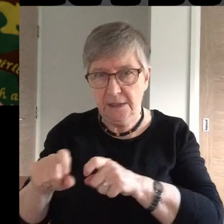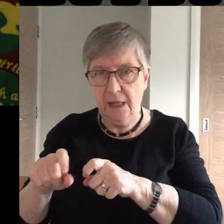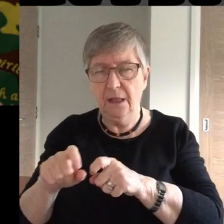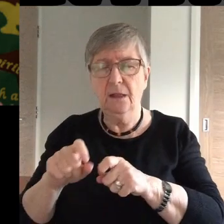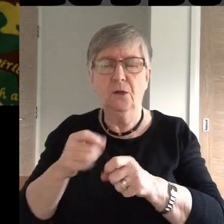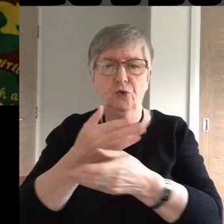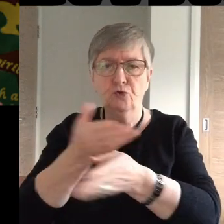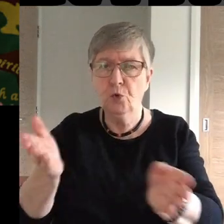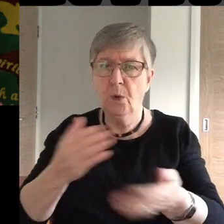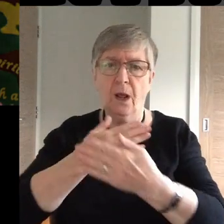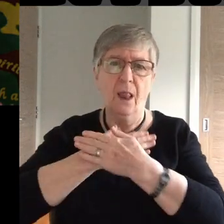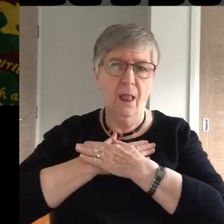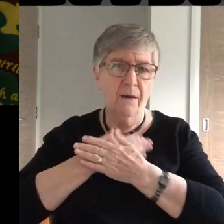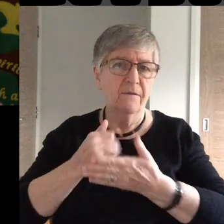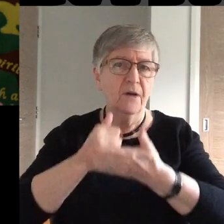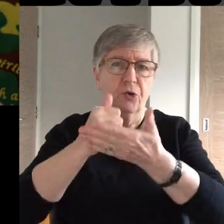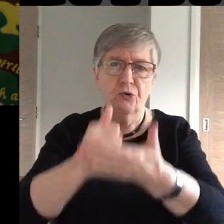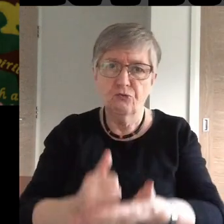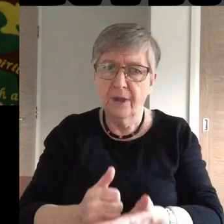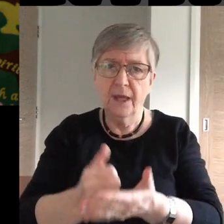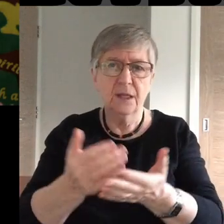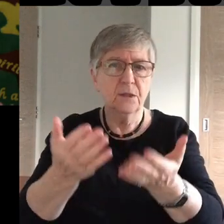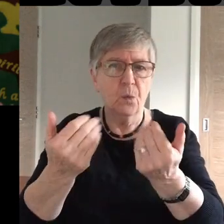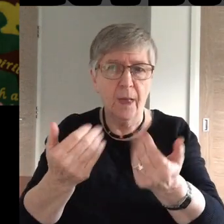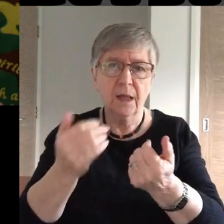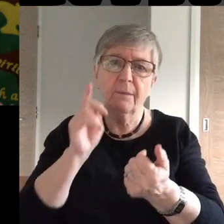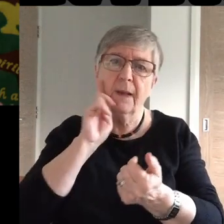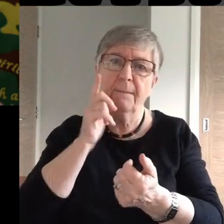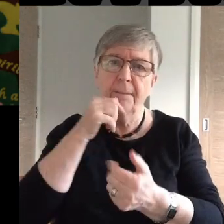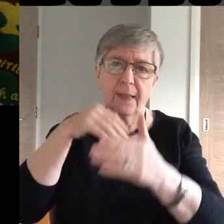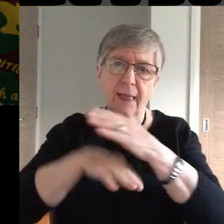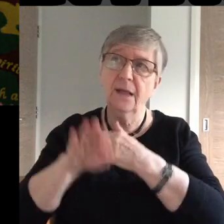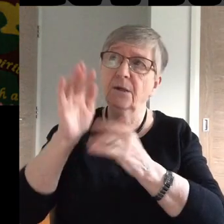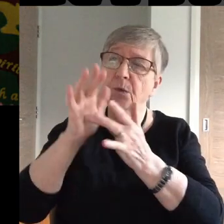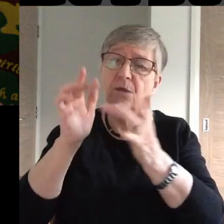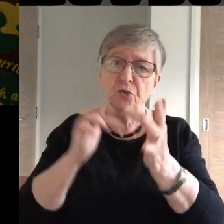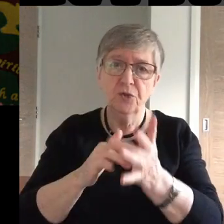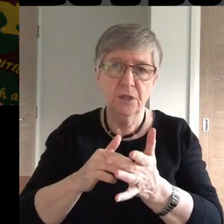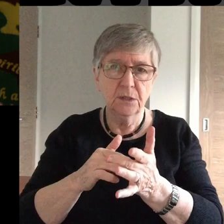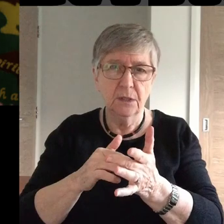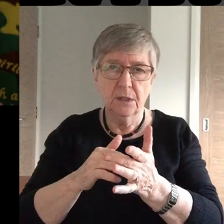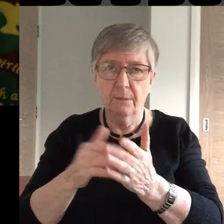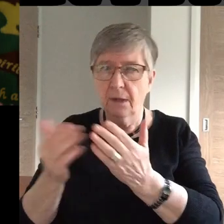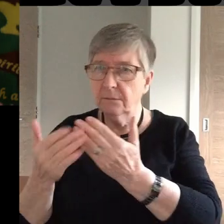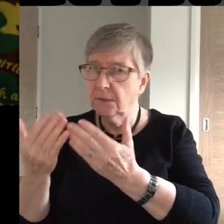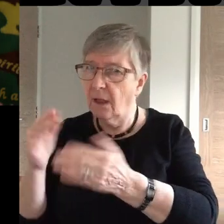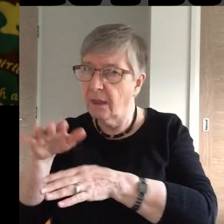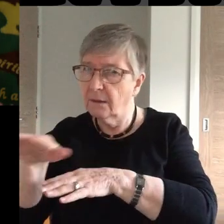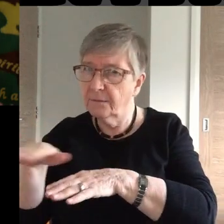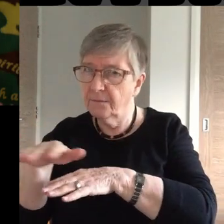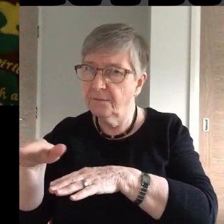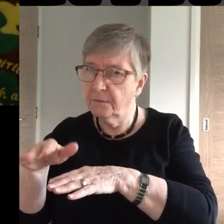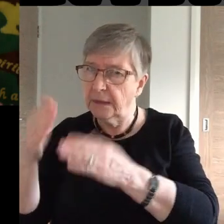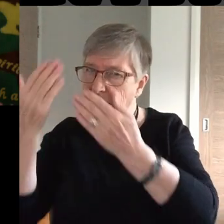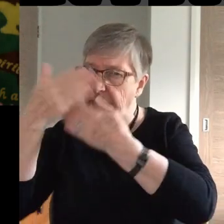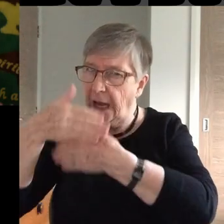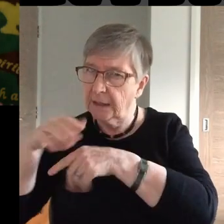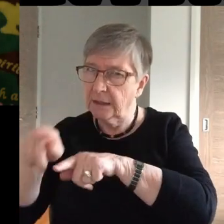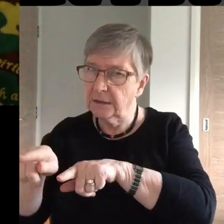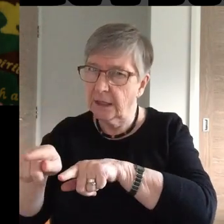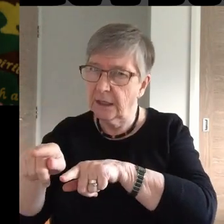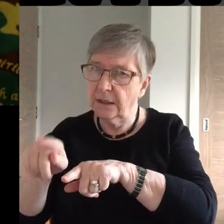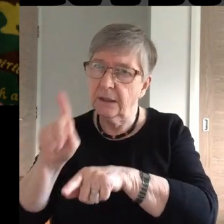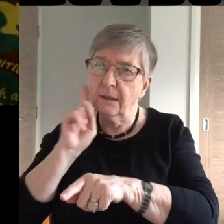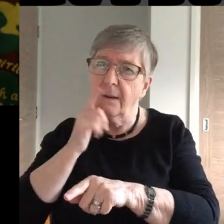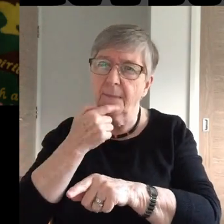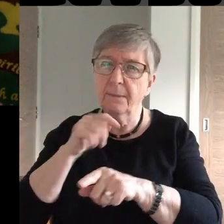seeking to stir up love and grace and bring people to the Lord Jesus, there is a darker side going on where people aim to